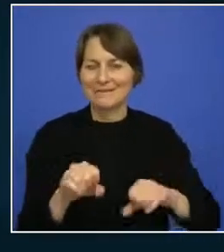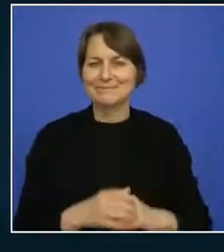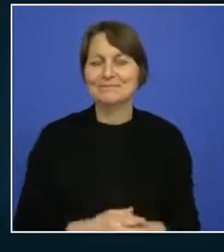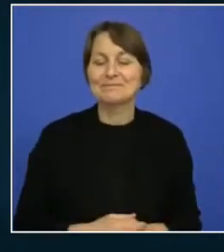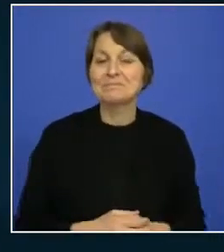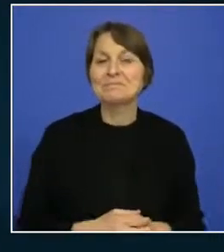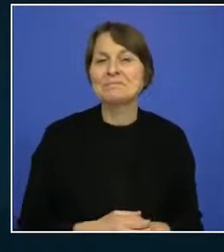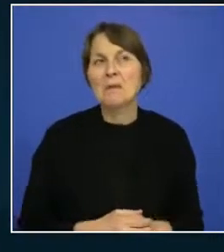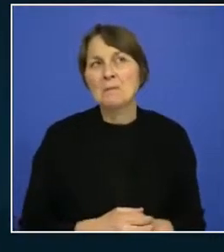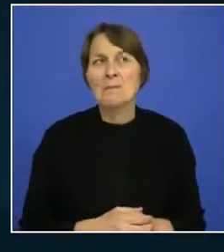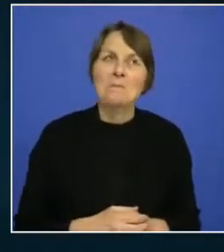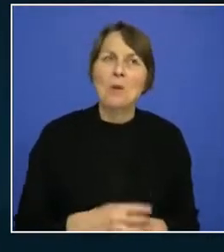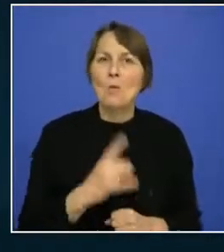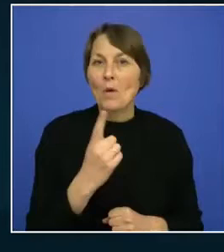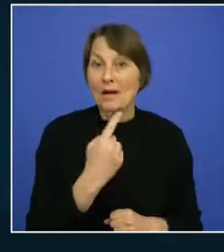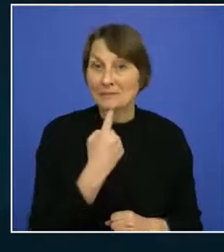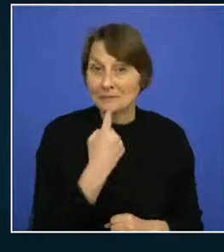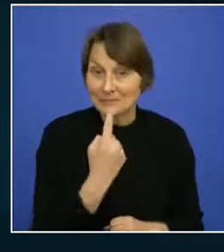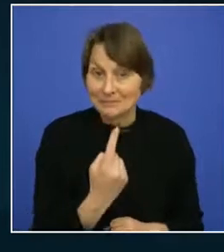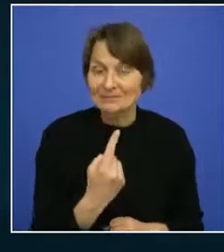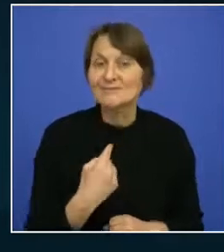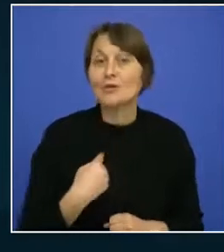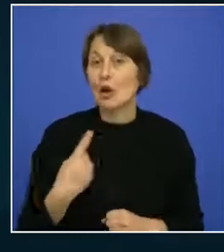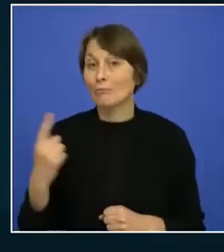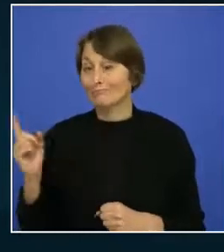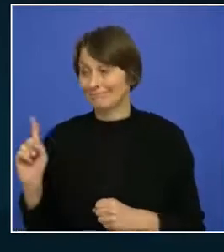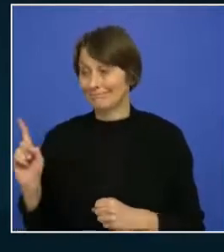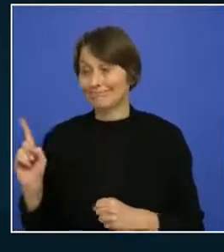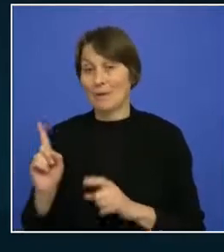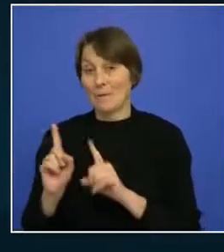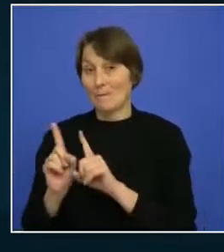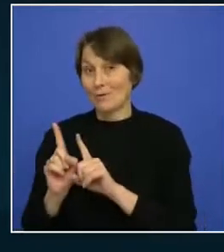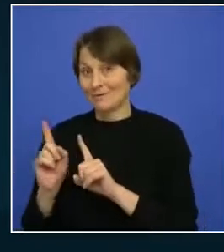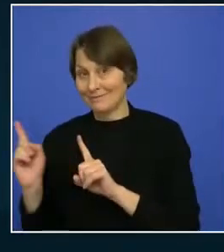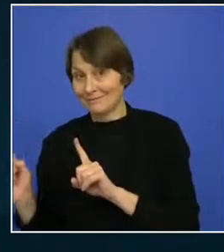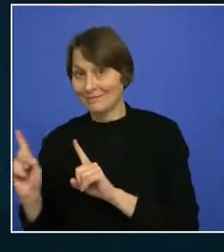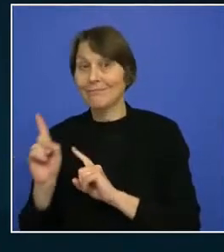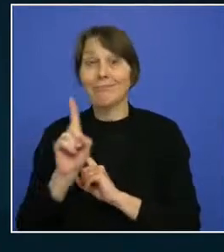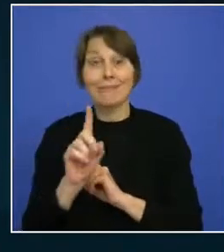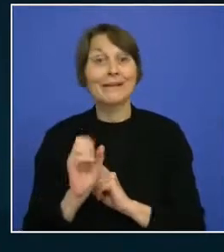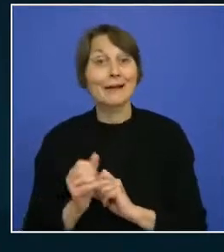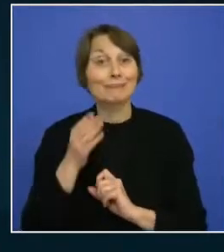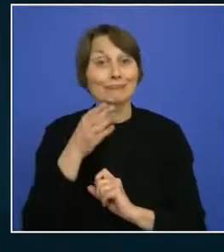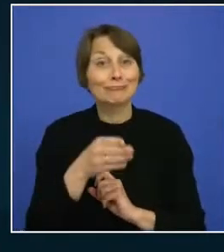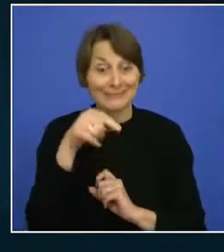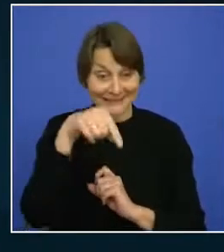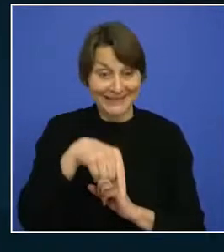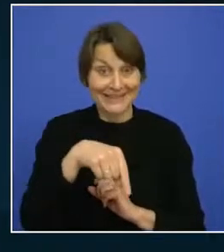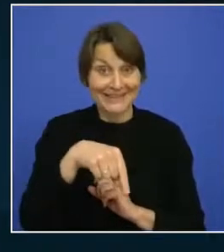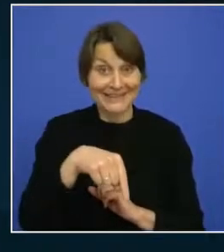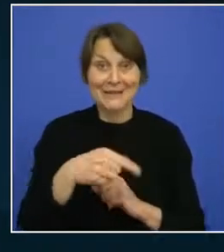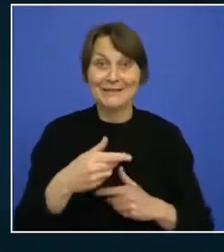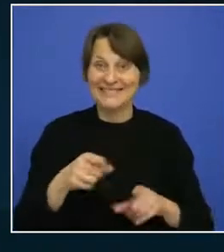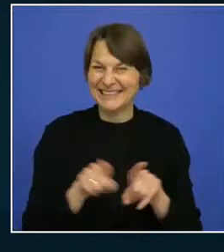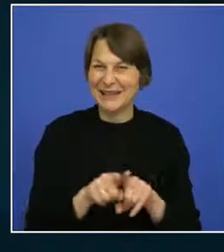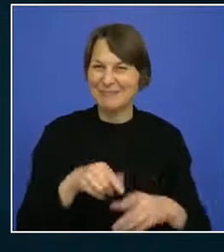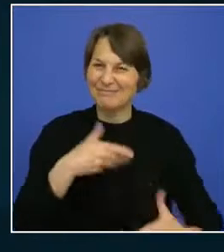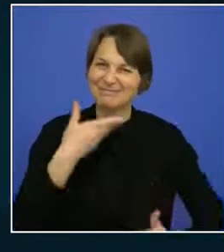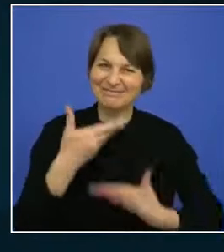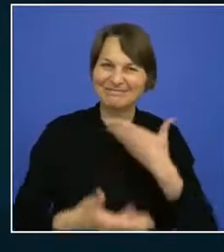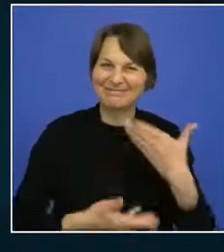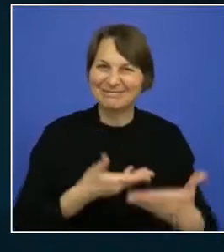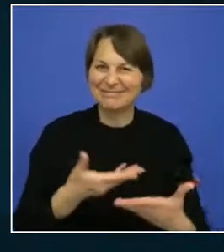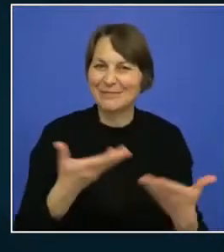future, Daisuke can come visit your event here and meet you all, because this spins up